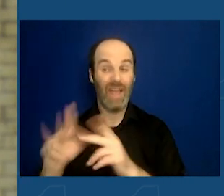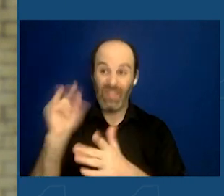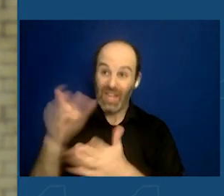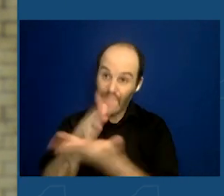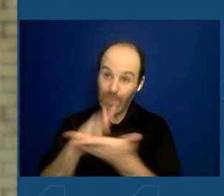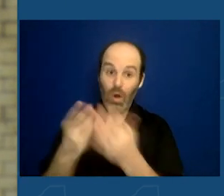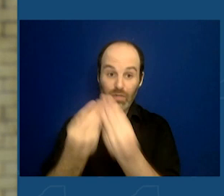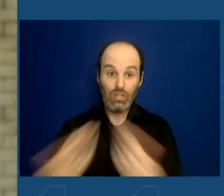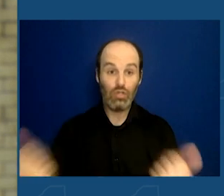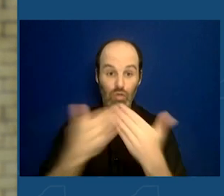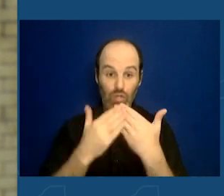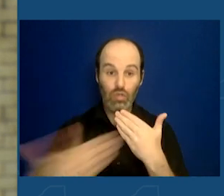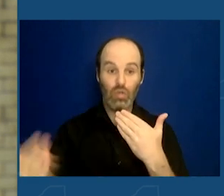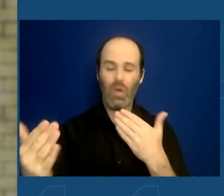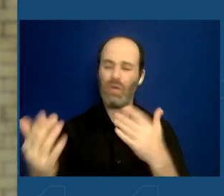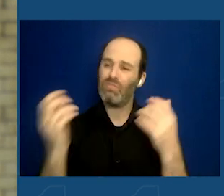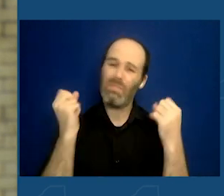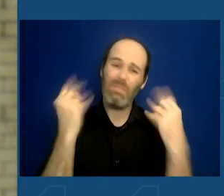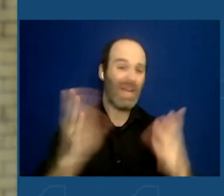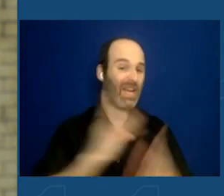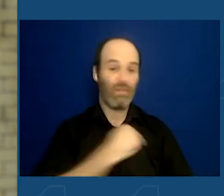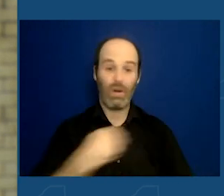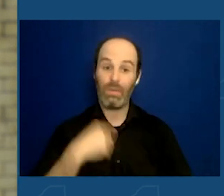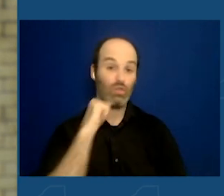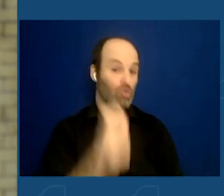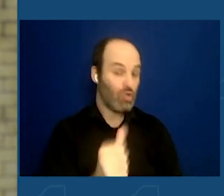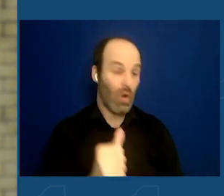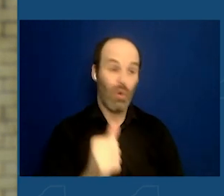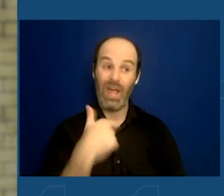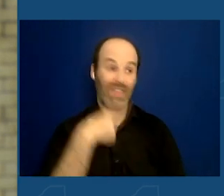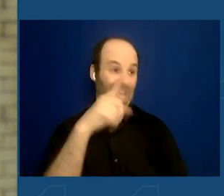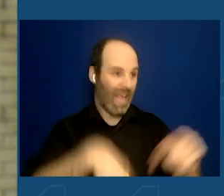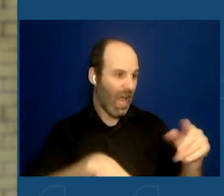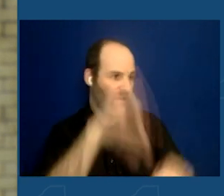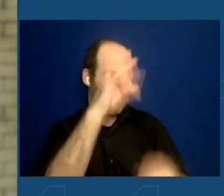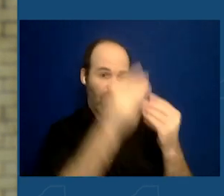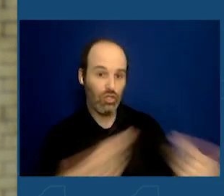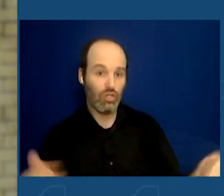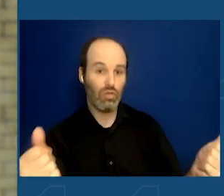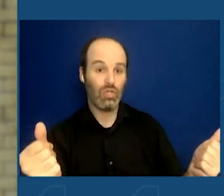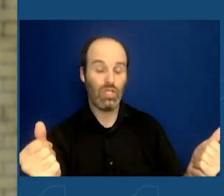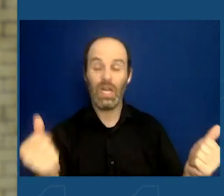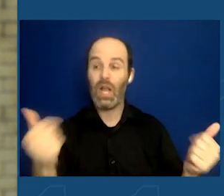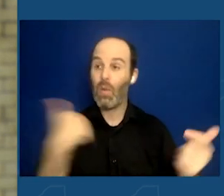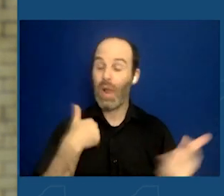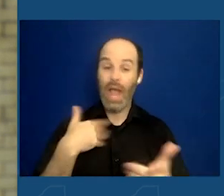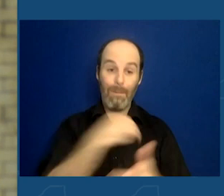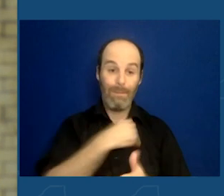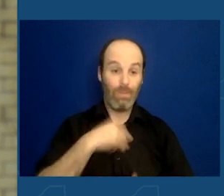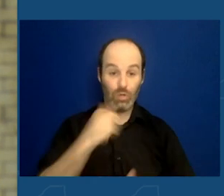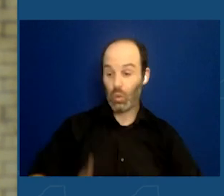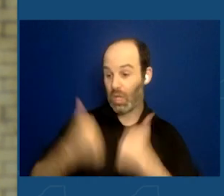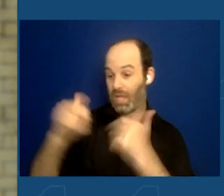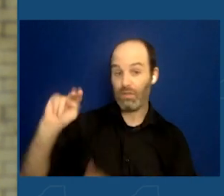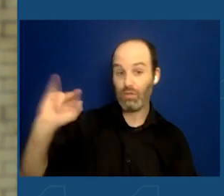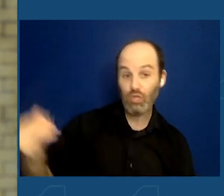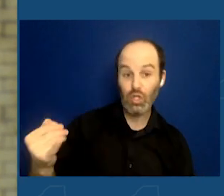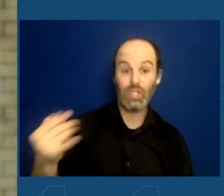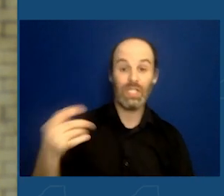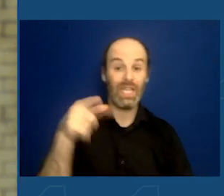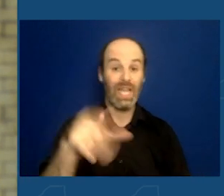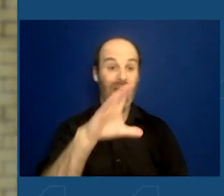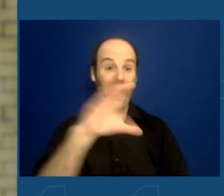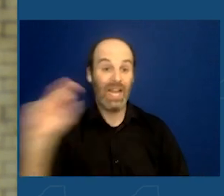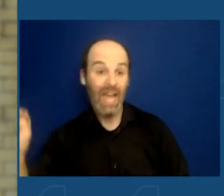our members don't, and they can't find those solutions. And as the governor said, we have members living in New Jersey, we have members living in Connecticut, we have members living in